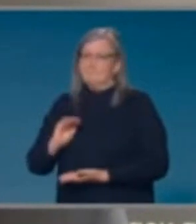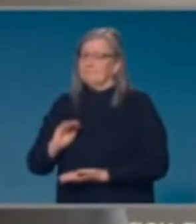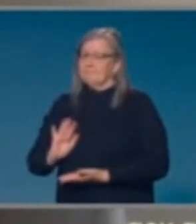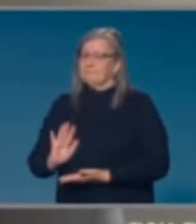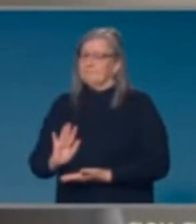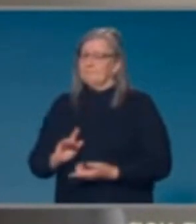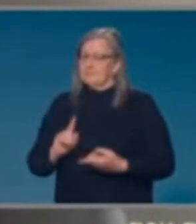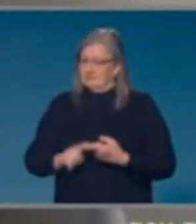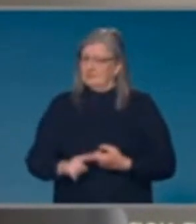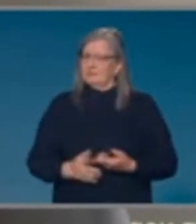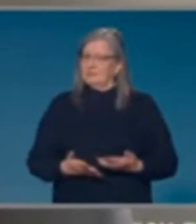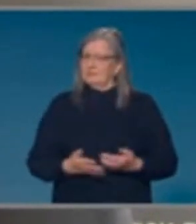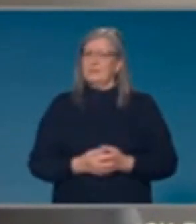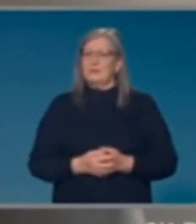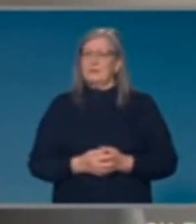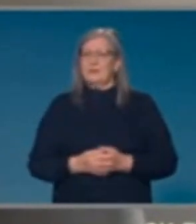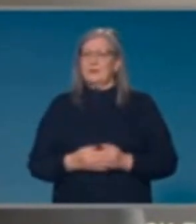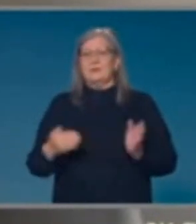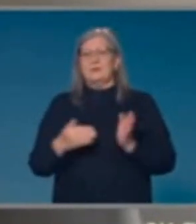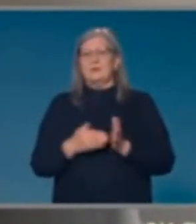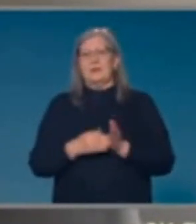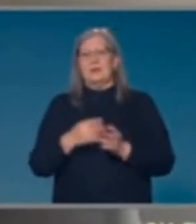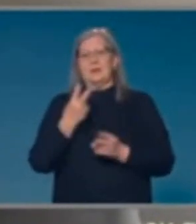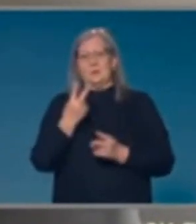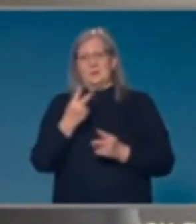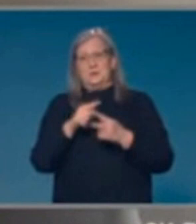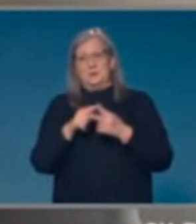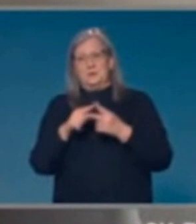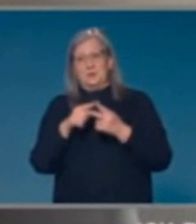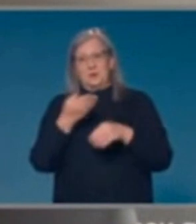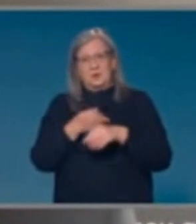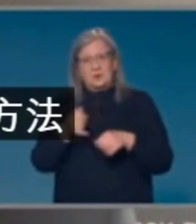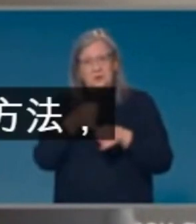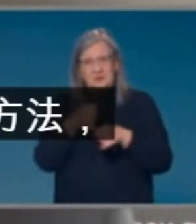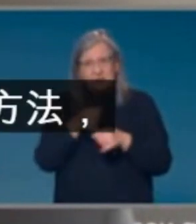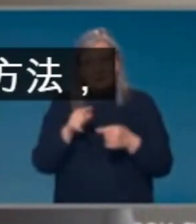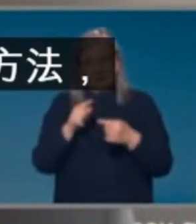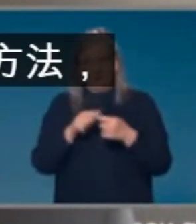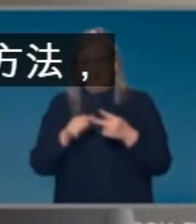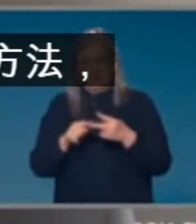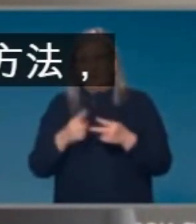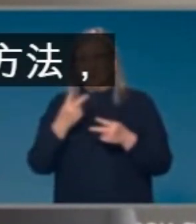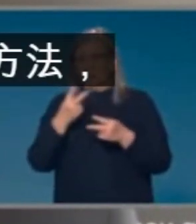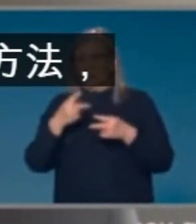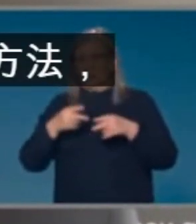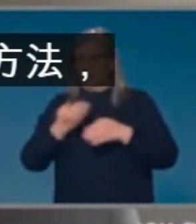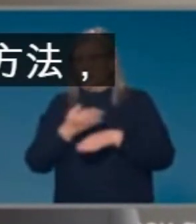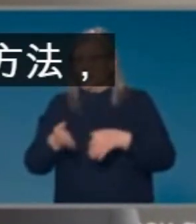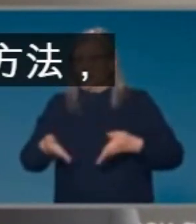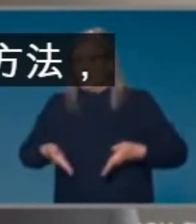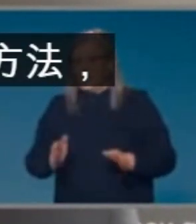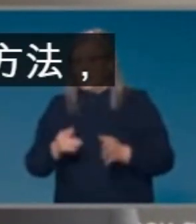treatments, 2 new pathways, 2 new ways to protect people from COVID-19, but the